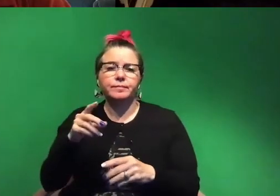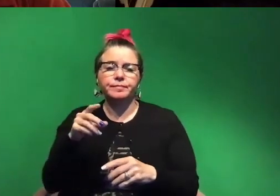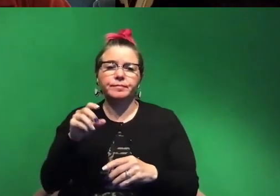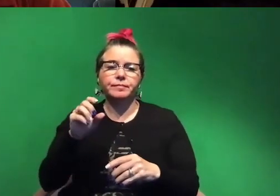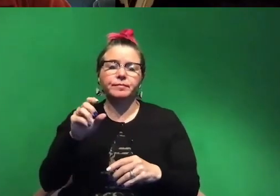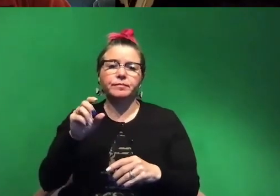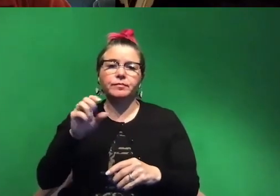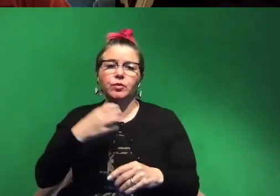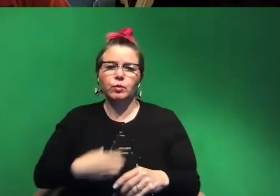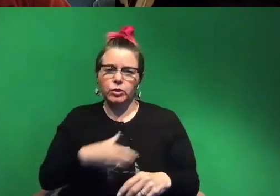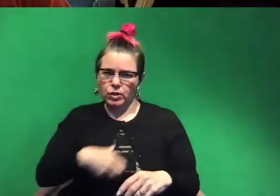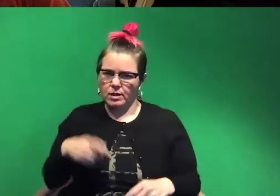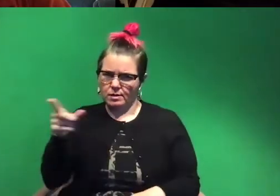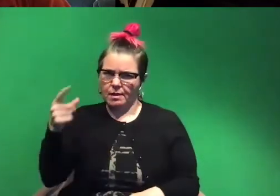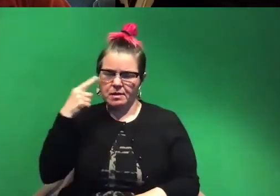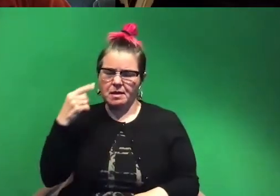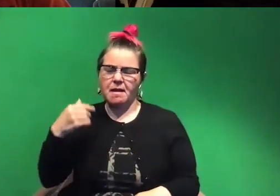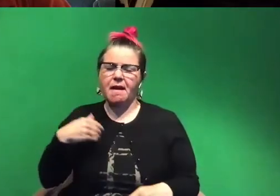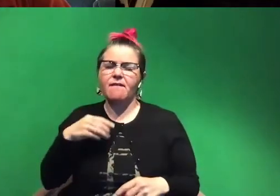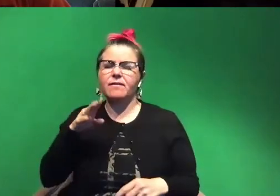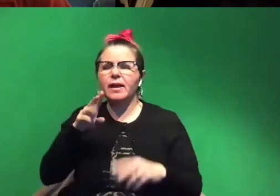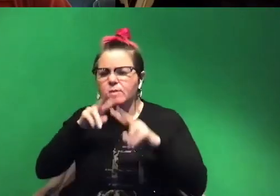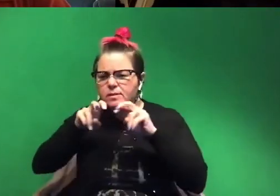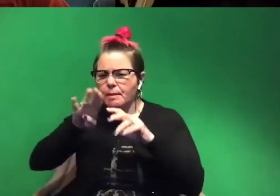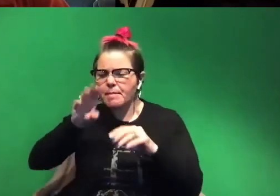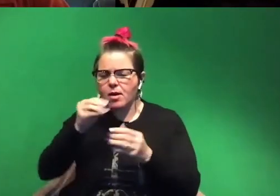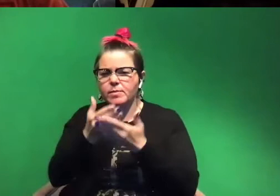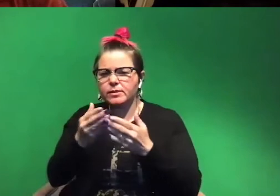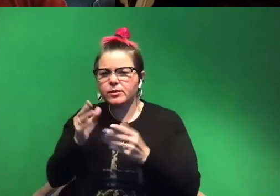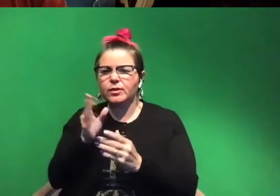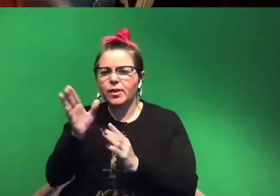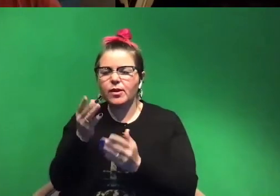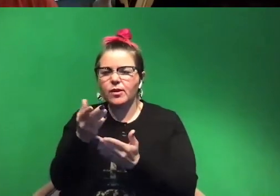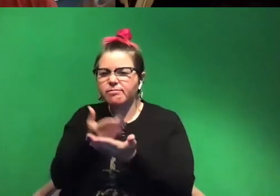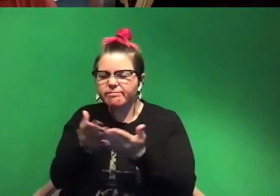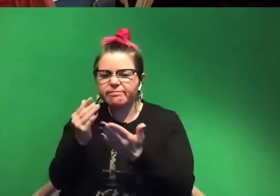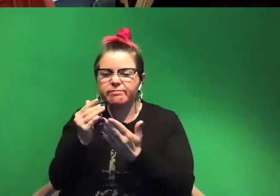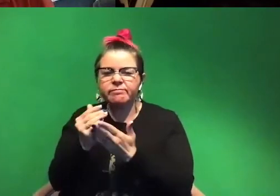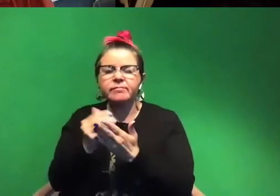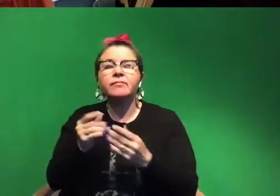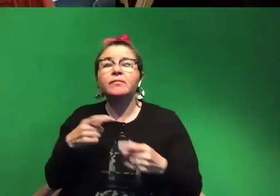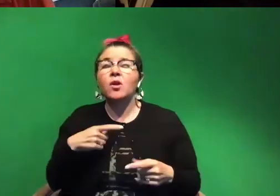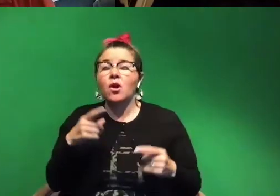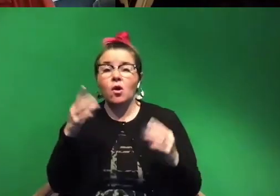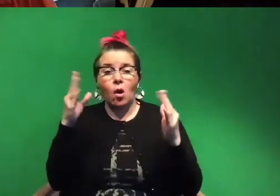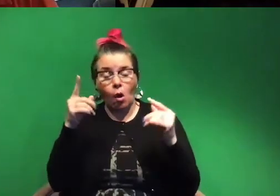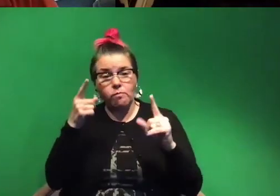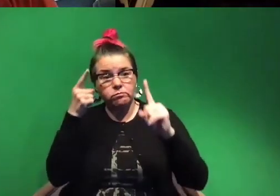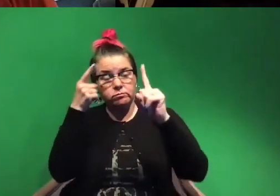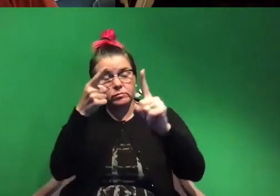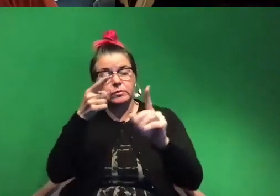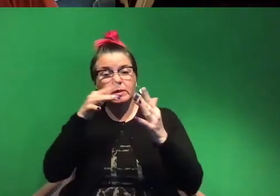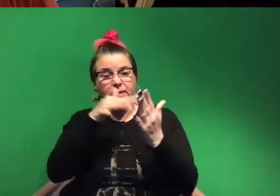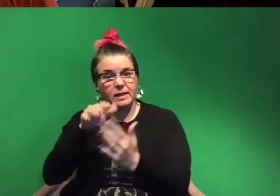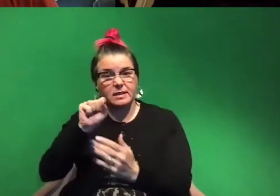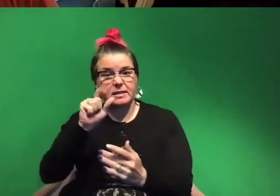who's also looking more at the biomaterial properties. And I think one of the overarching hopes with studying hagfish slime is that